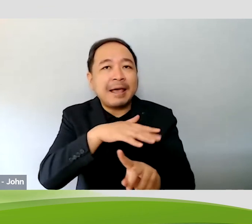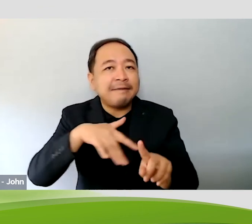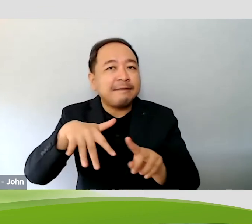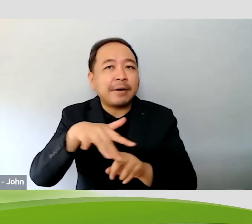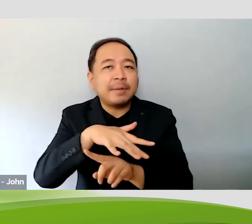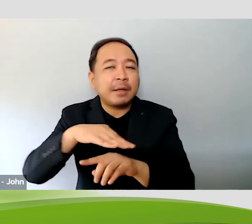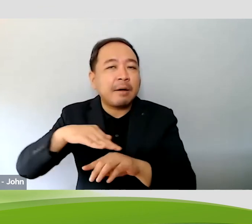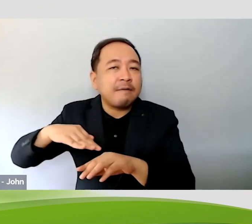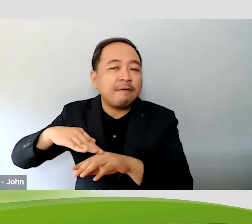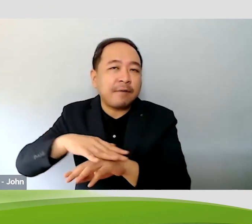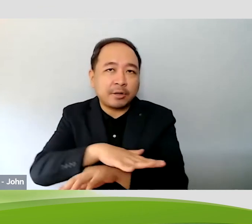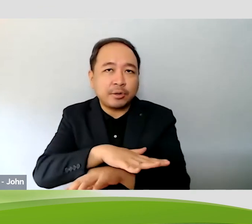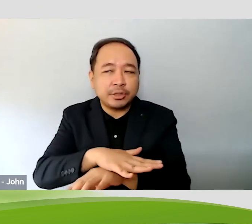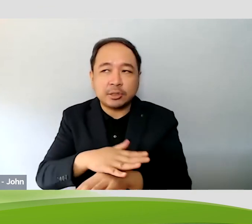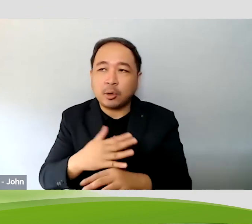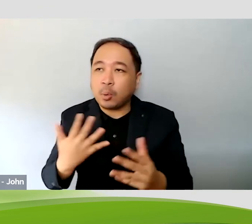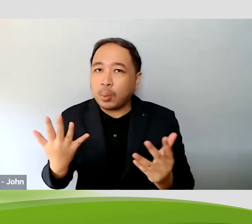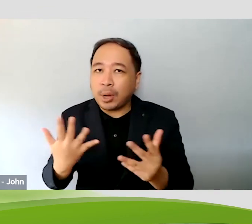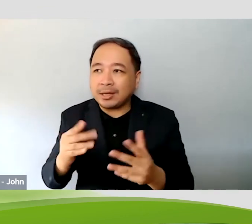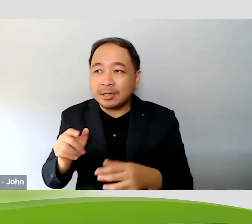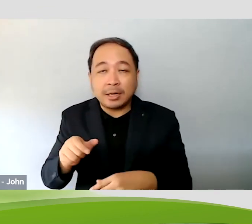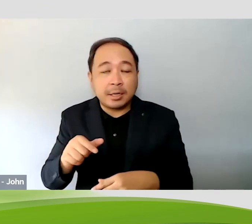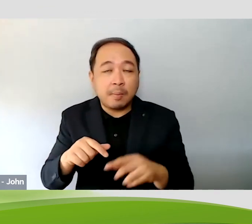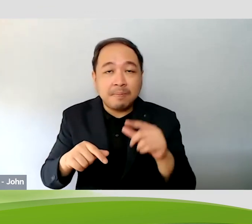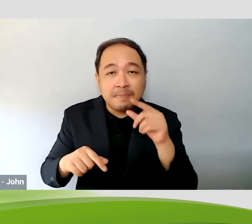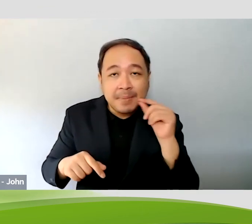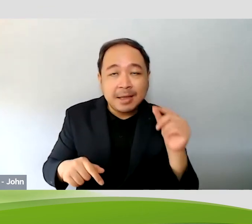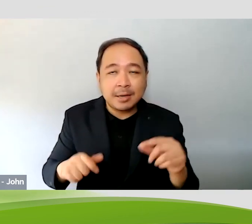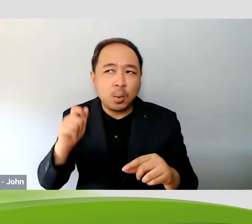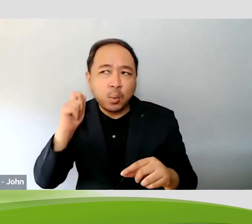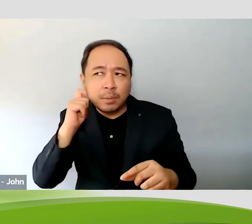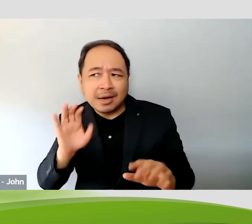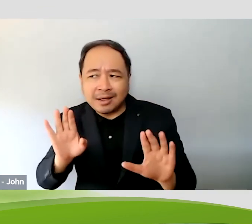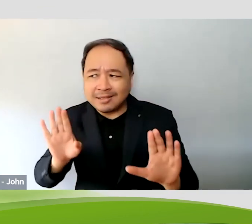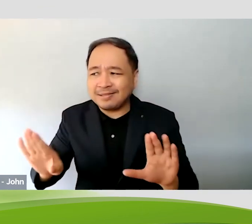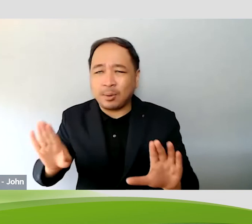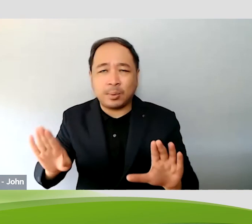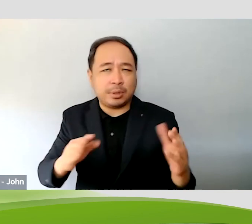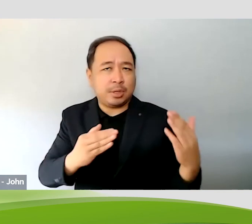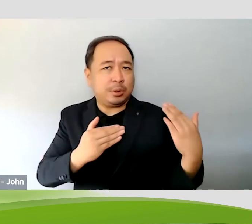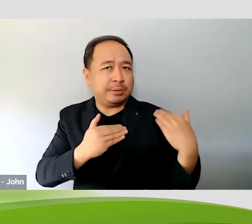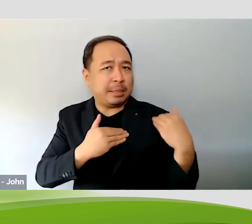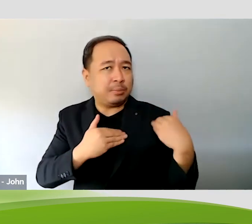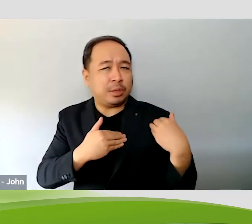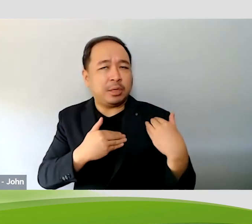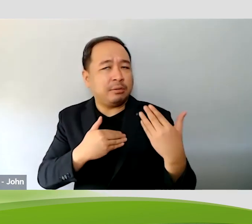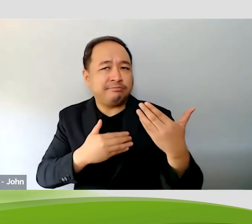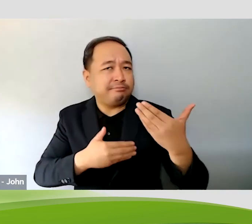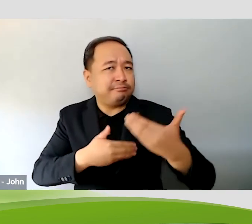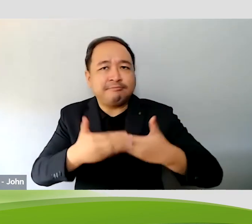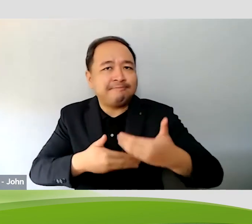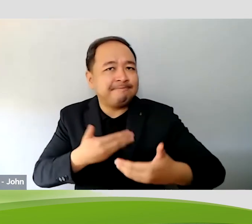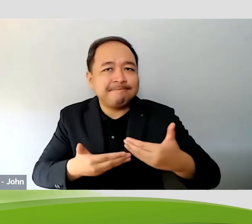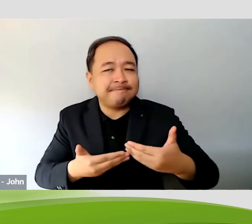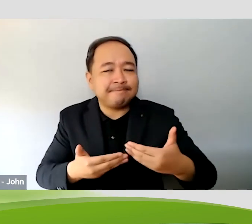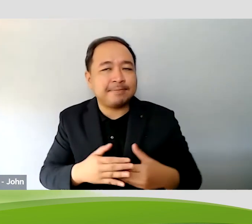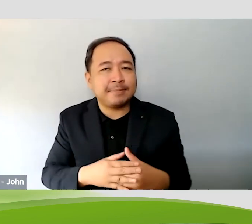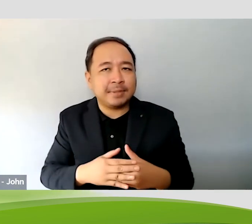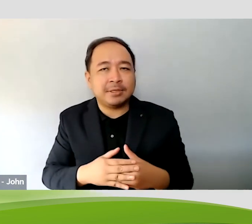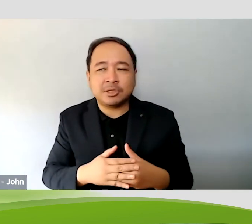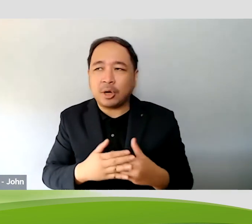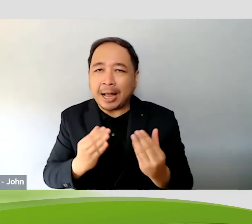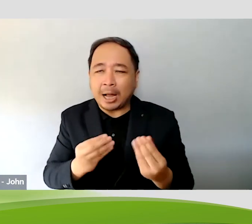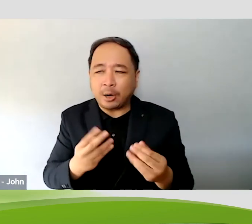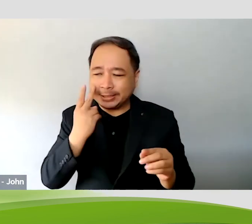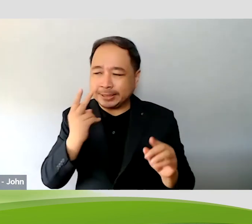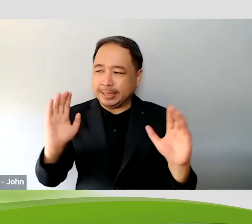played by women and men in their socio-cultural context, and to better discern the different ways in which they are affected by